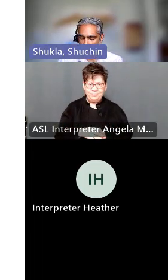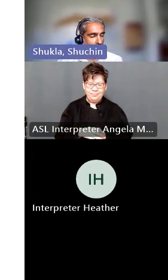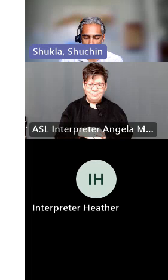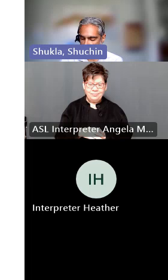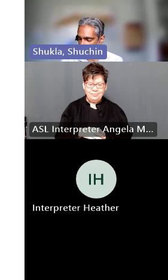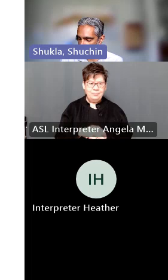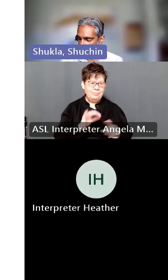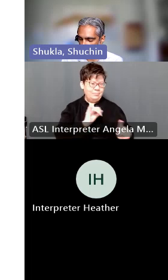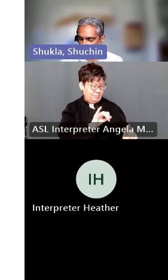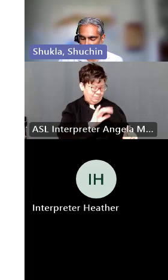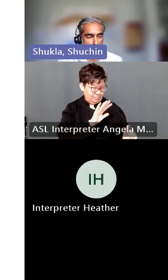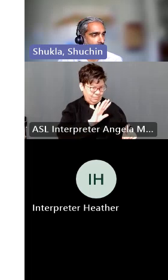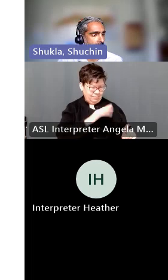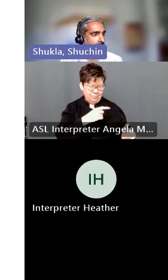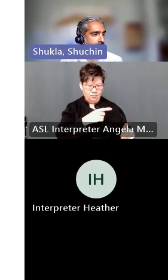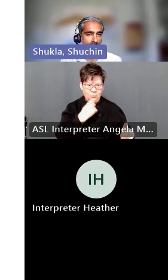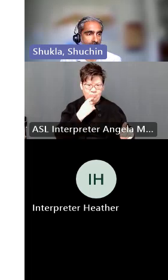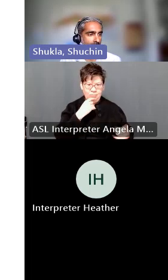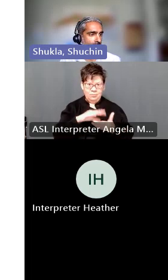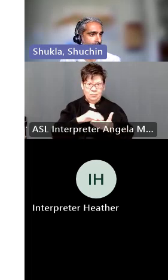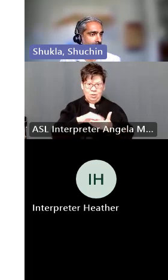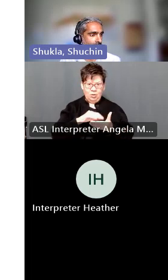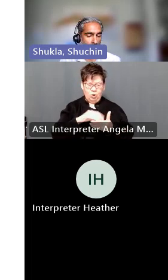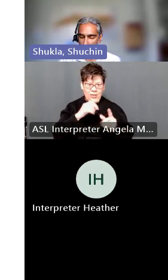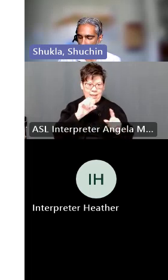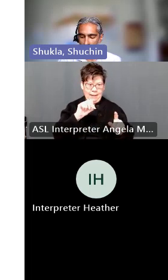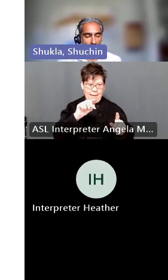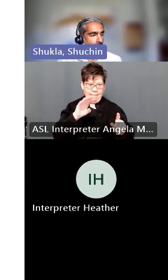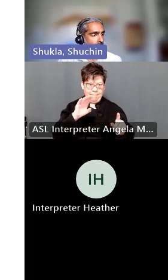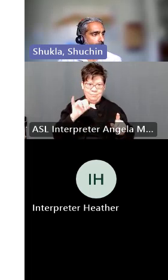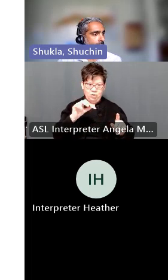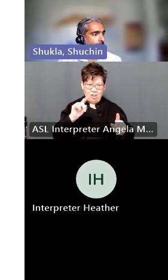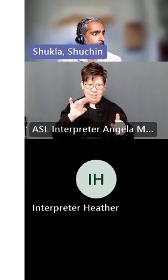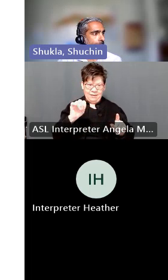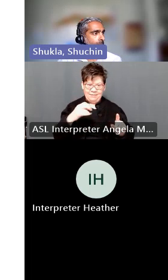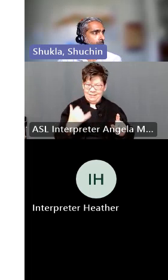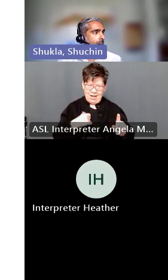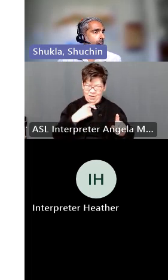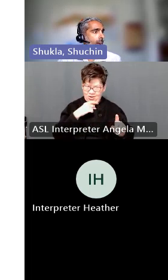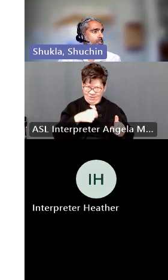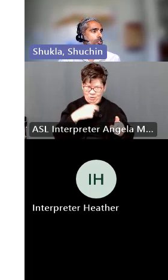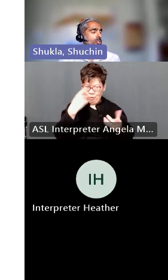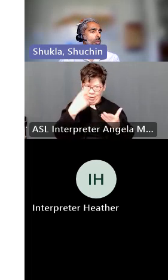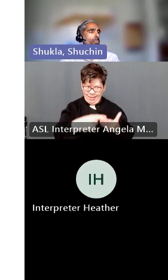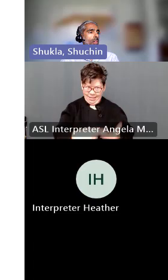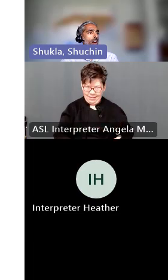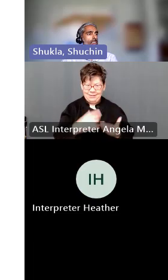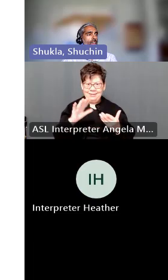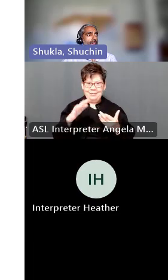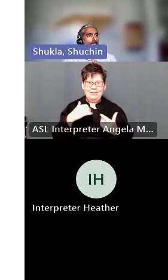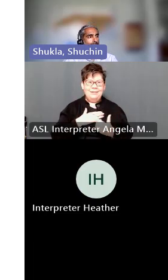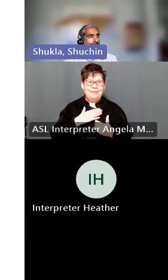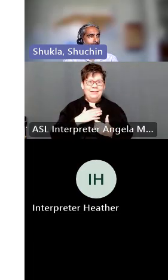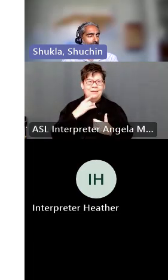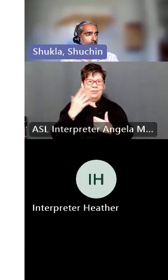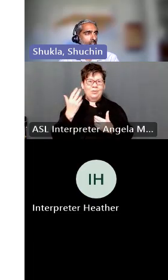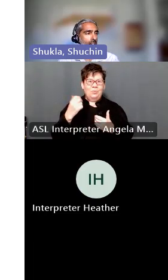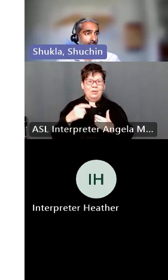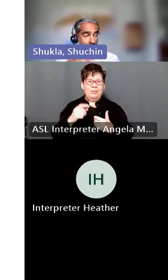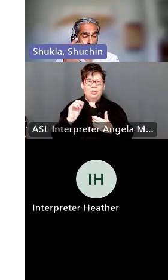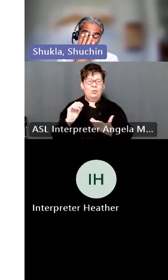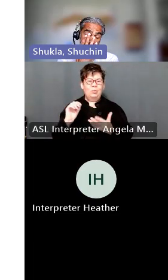That's great, Jill, that you said the learning objectives, because then I don't have to do that. I do just want to plug the